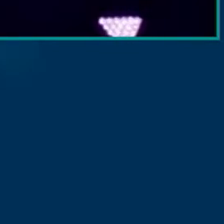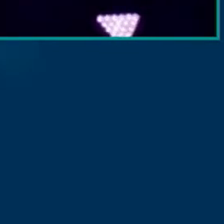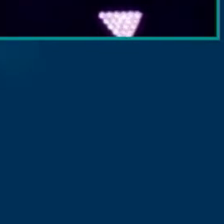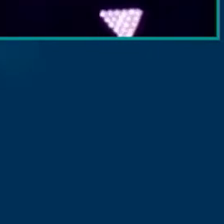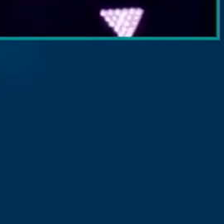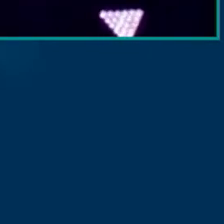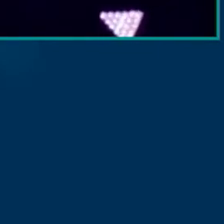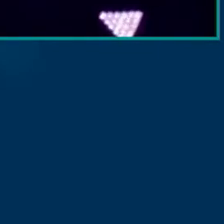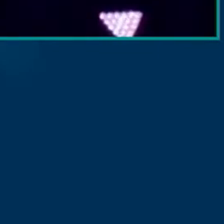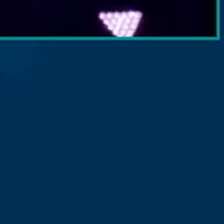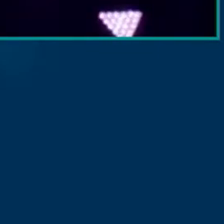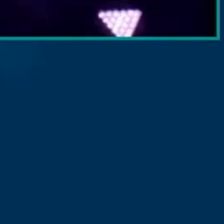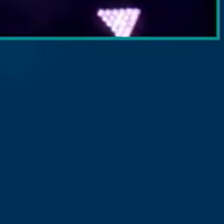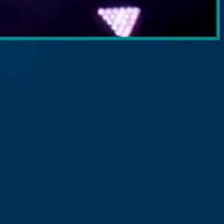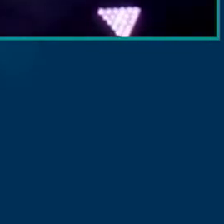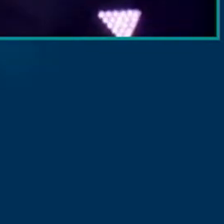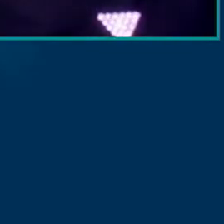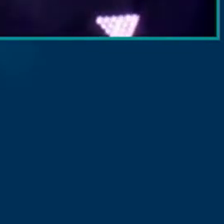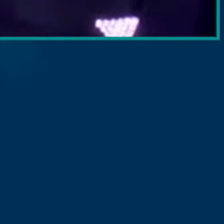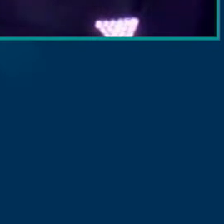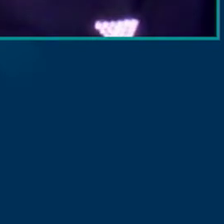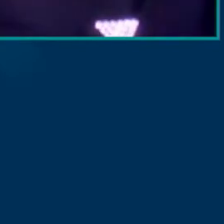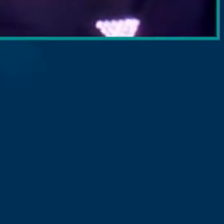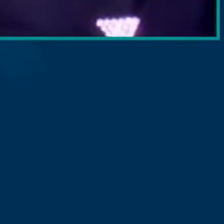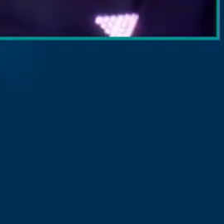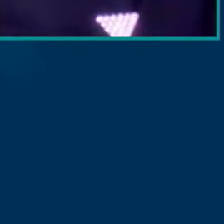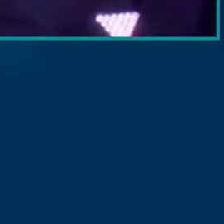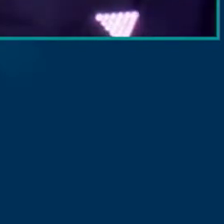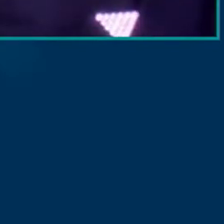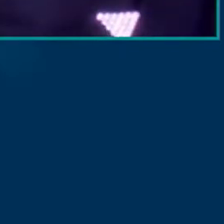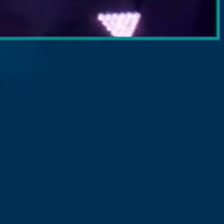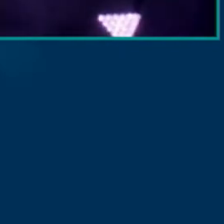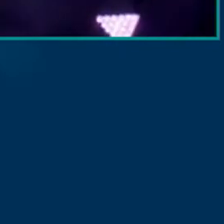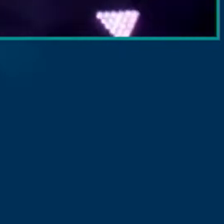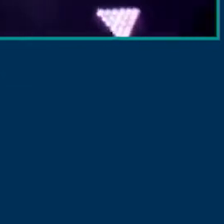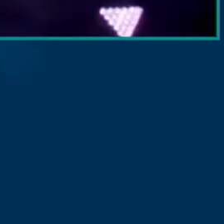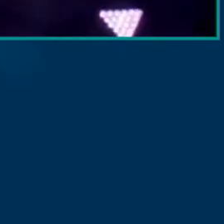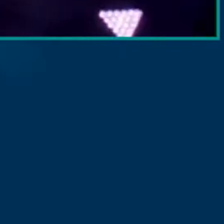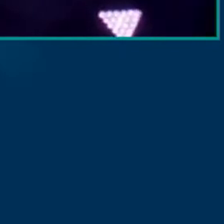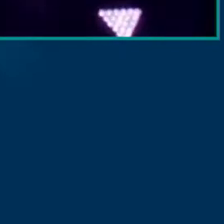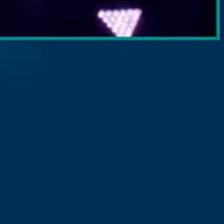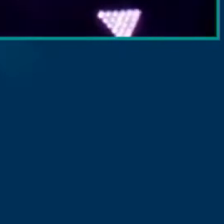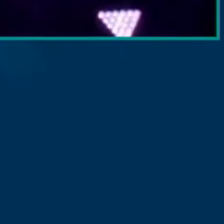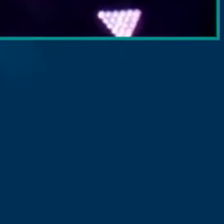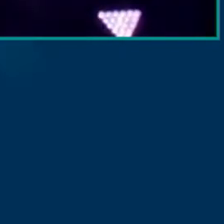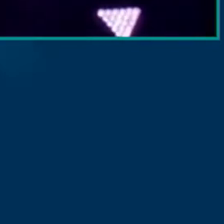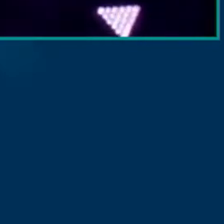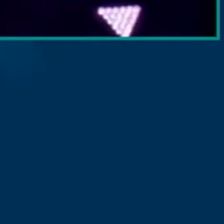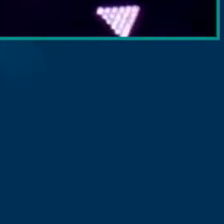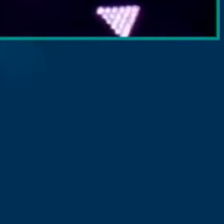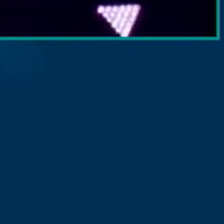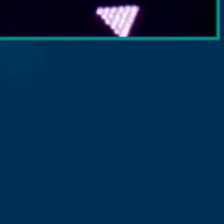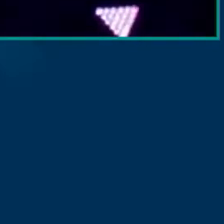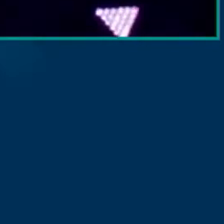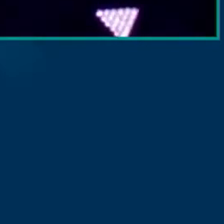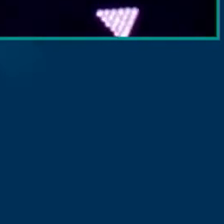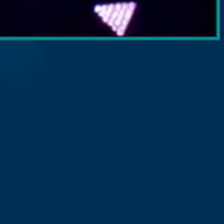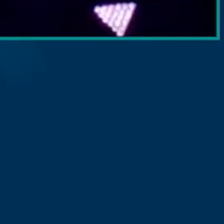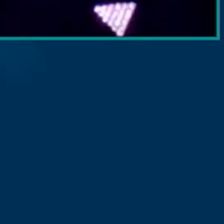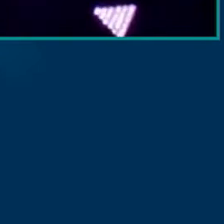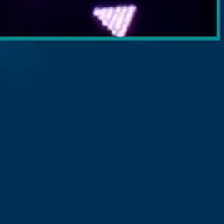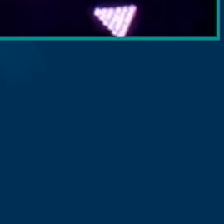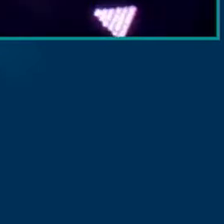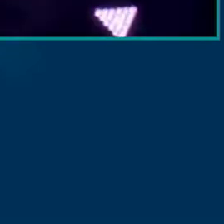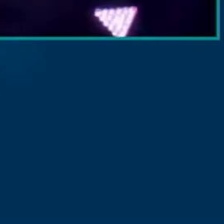employers, of the entrepreneurs. So we should focus on Pillar 2, because this is where we find information how to respect human